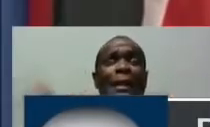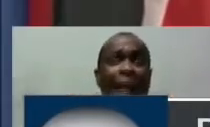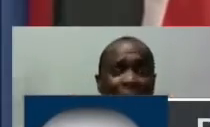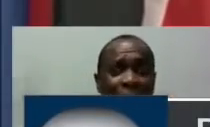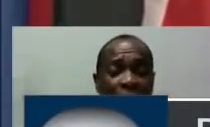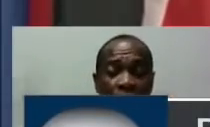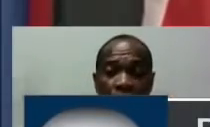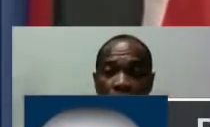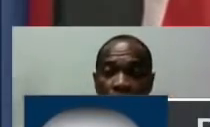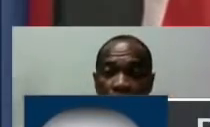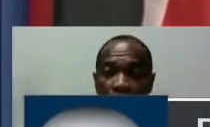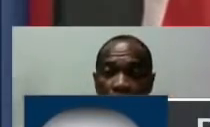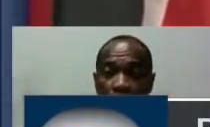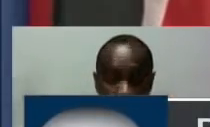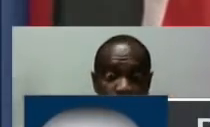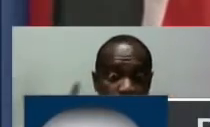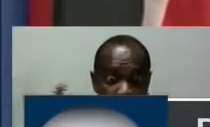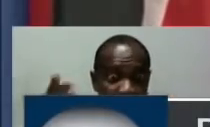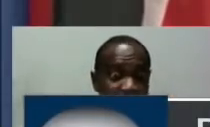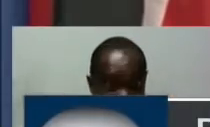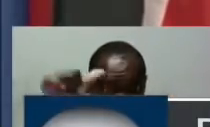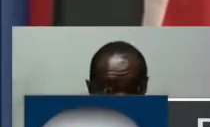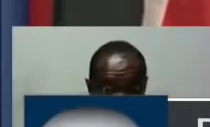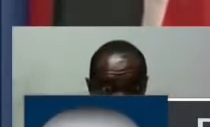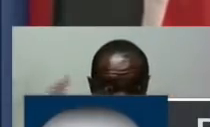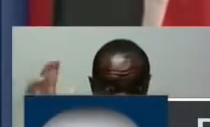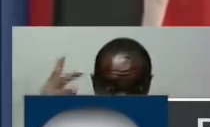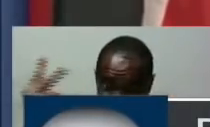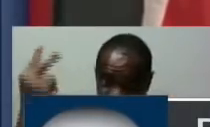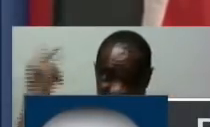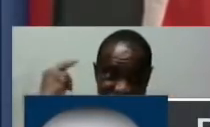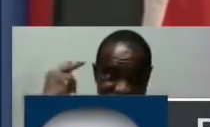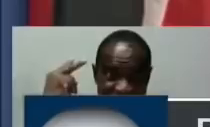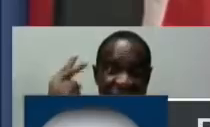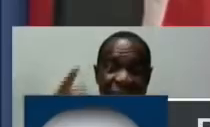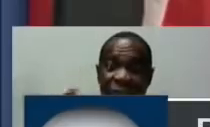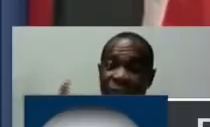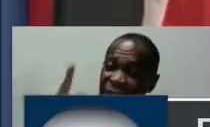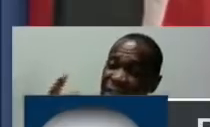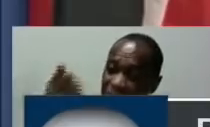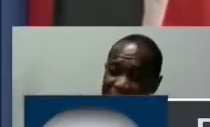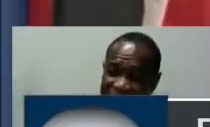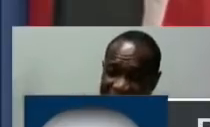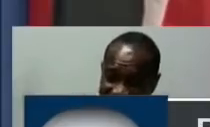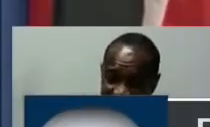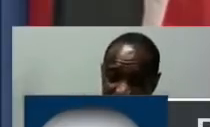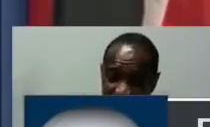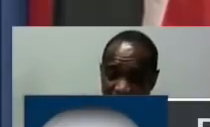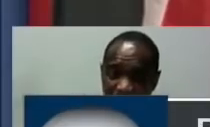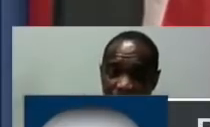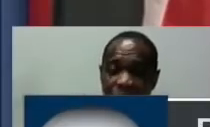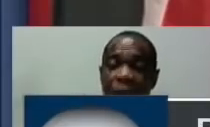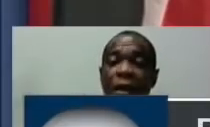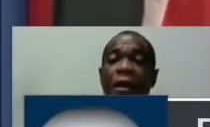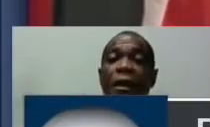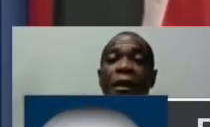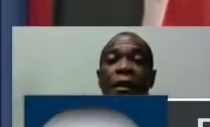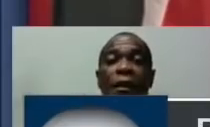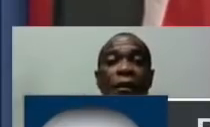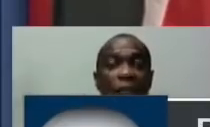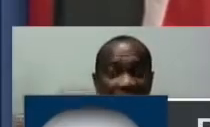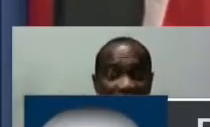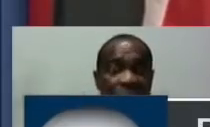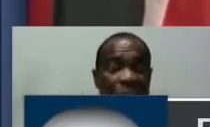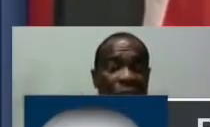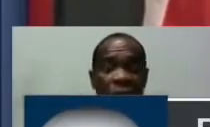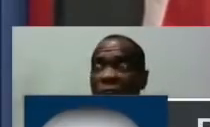But the first person, when one person died from COVID in this country took note. This country was frightened by it. This